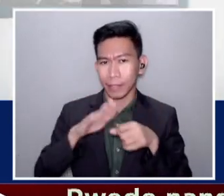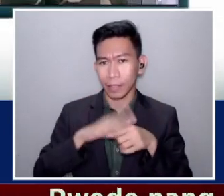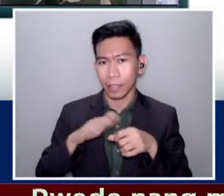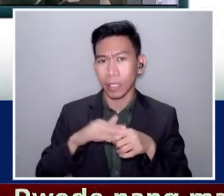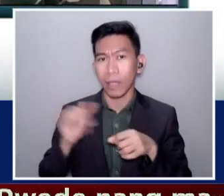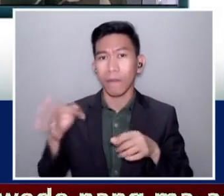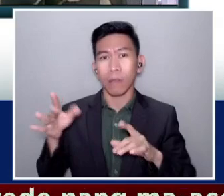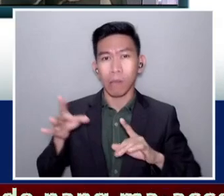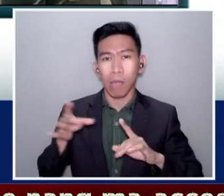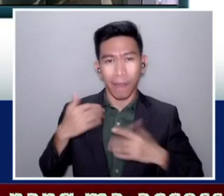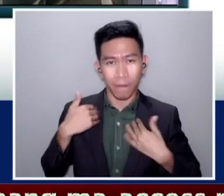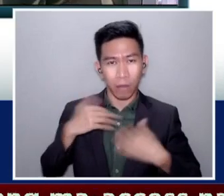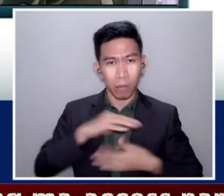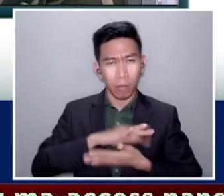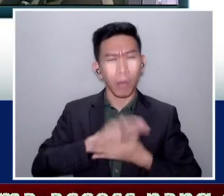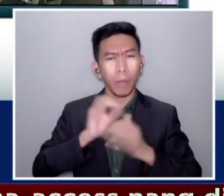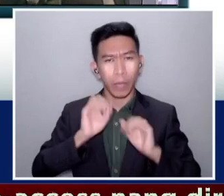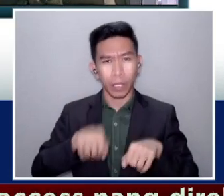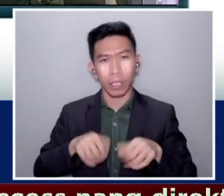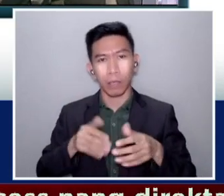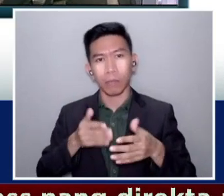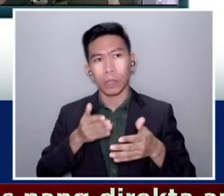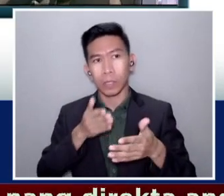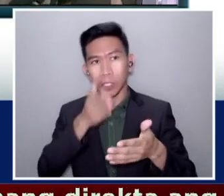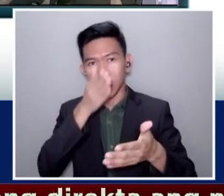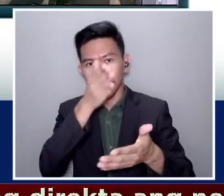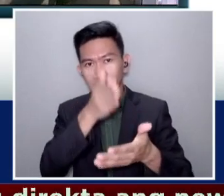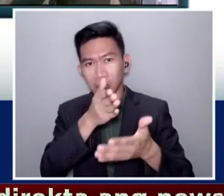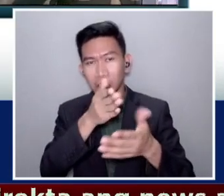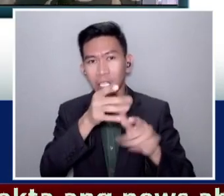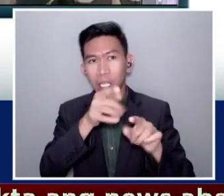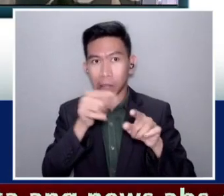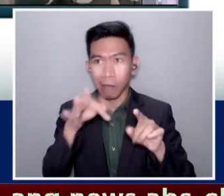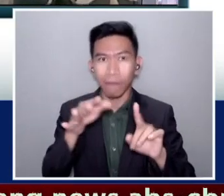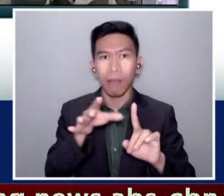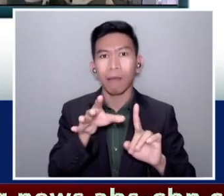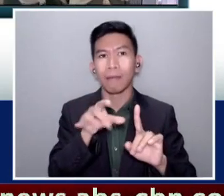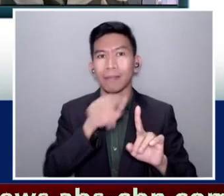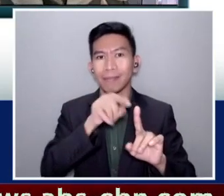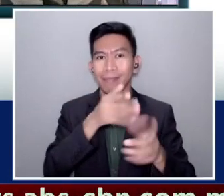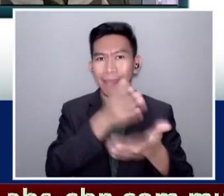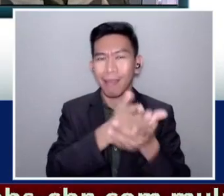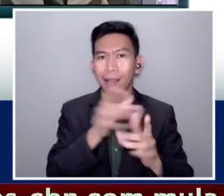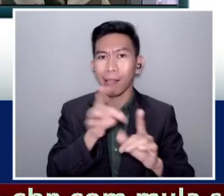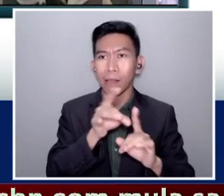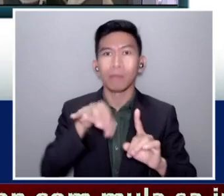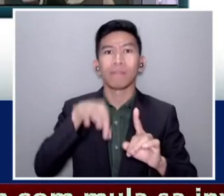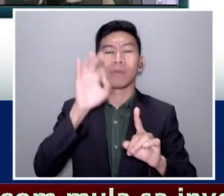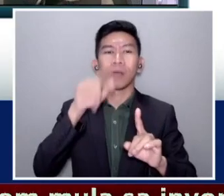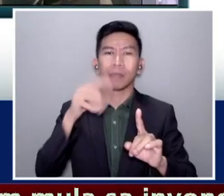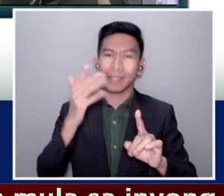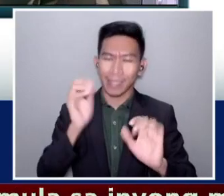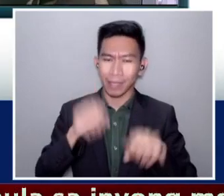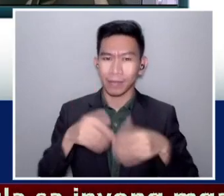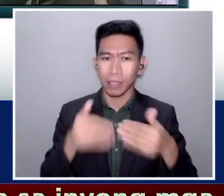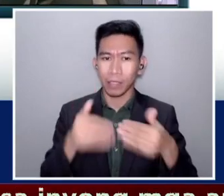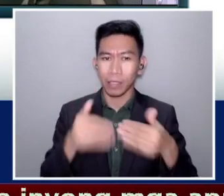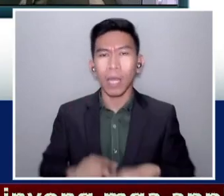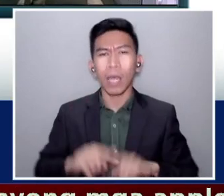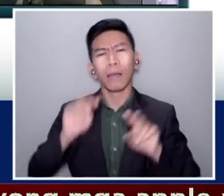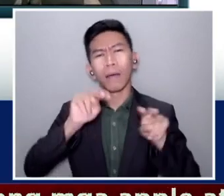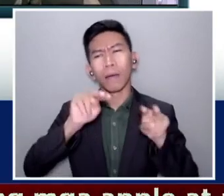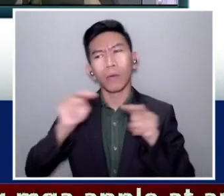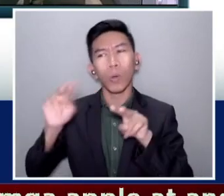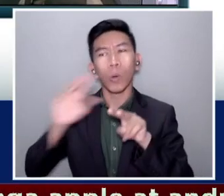sila. We have Republic Act 11332. Oh. Alam naman po natin, minomonitor yung mga may COVID. At the same time, meron tayong